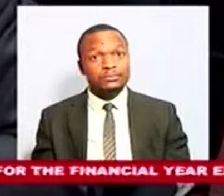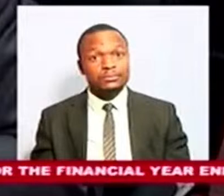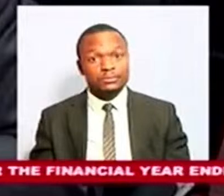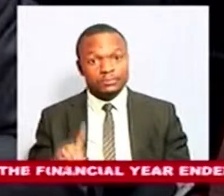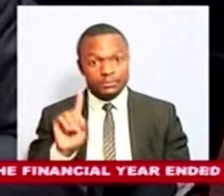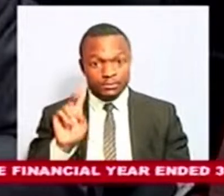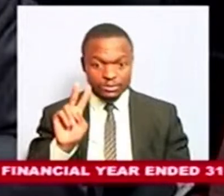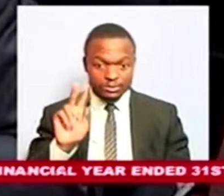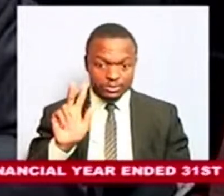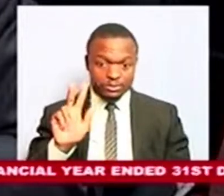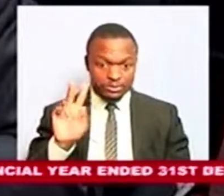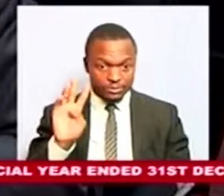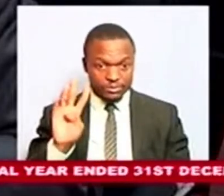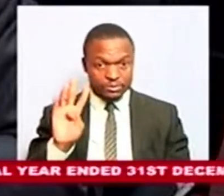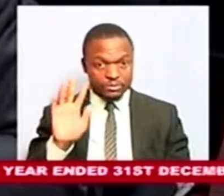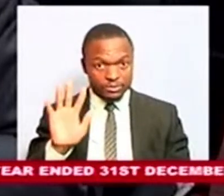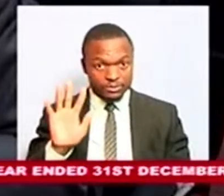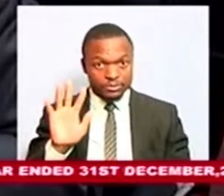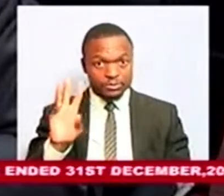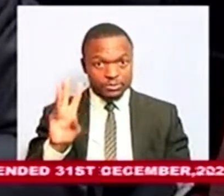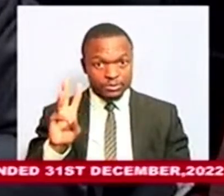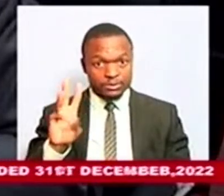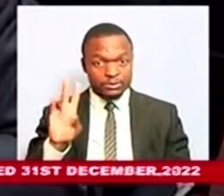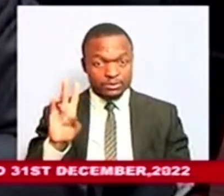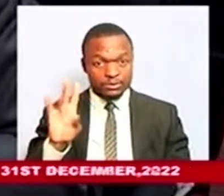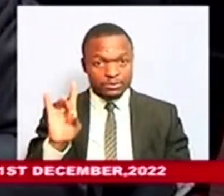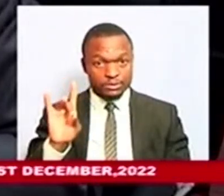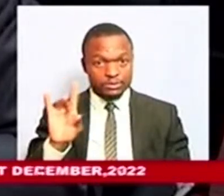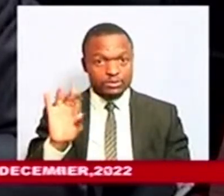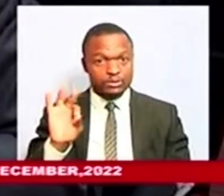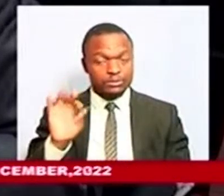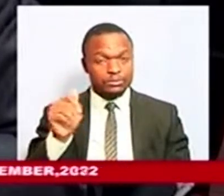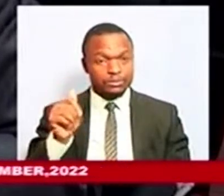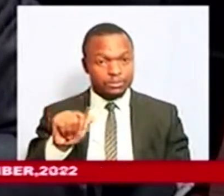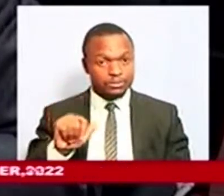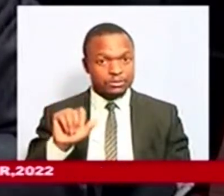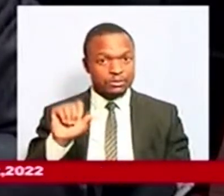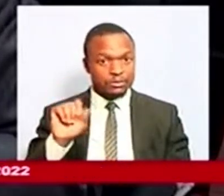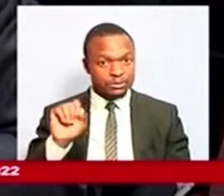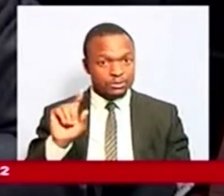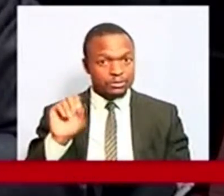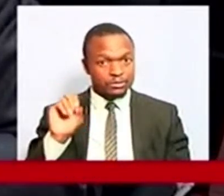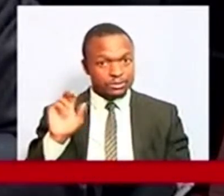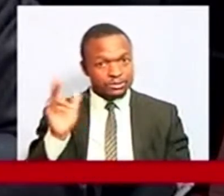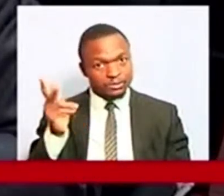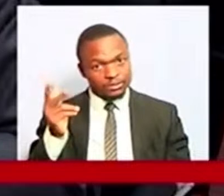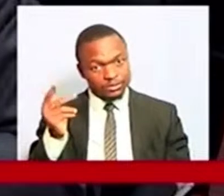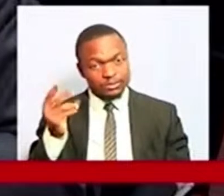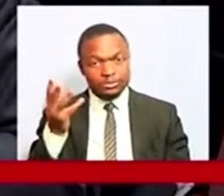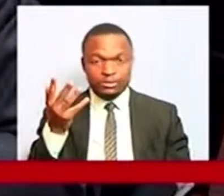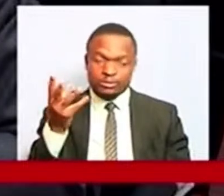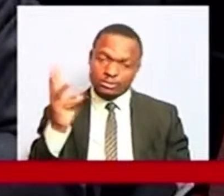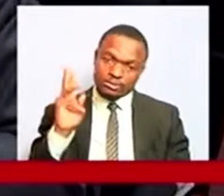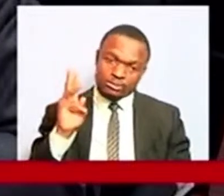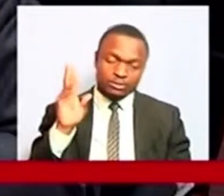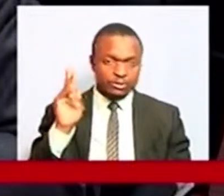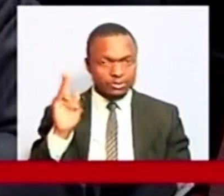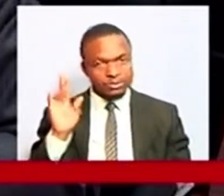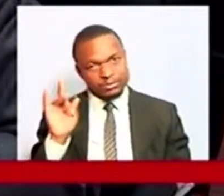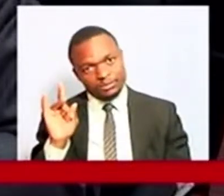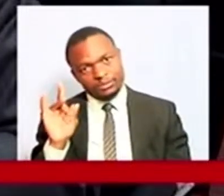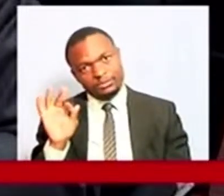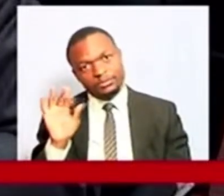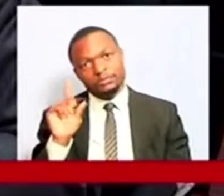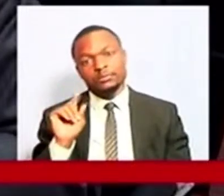1, 2, 3, 4, 5, 6, 7, 8, 9, 10, 11, 12, 13, 14, 15, 16, 17, 18,